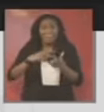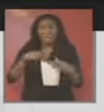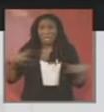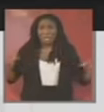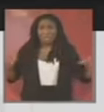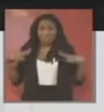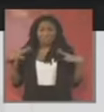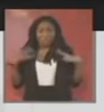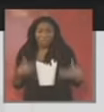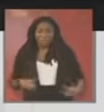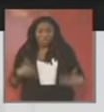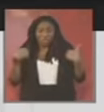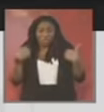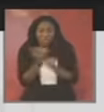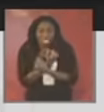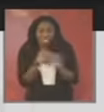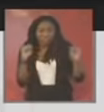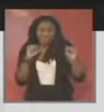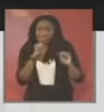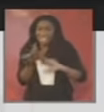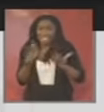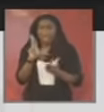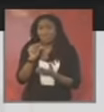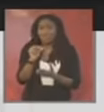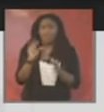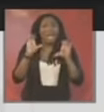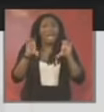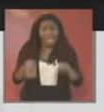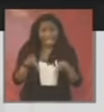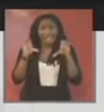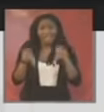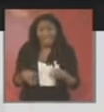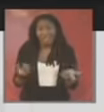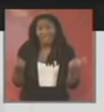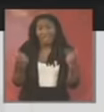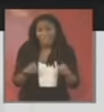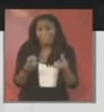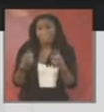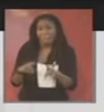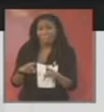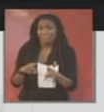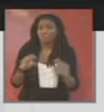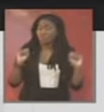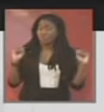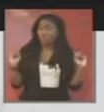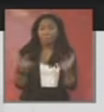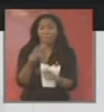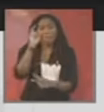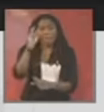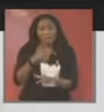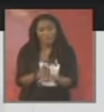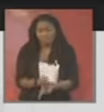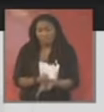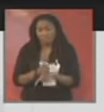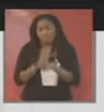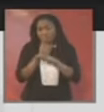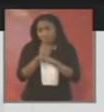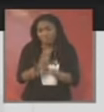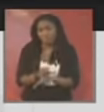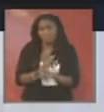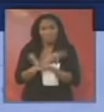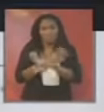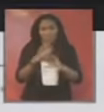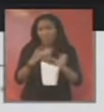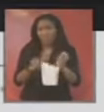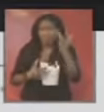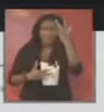assured of a positive outcome, and we want to ensure that everybody takes all the necessary precautions to prevent themselves from becoming